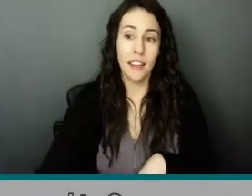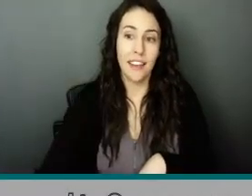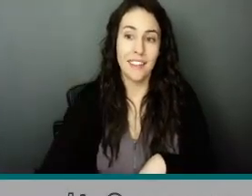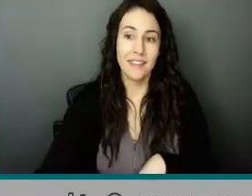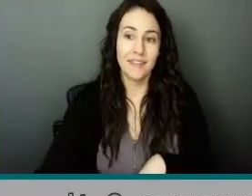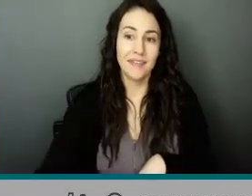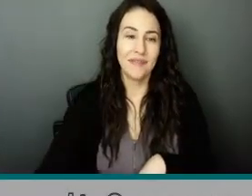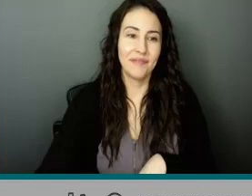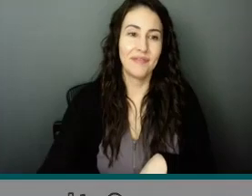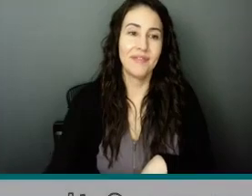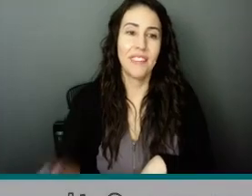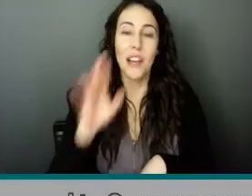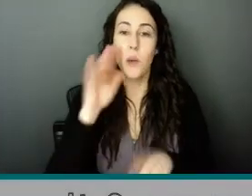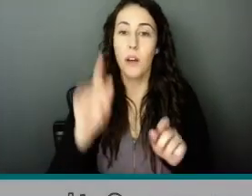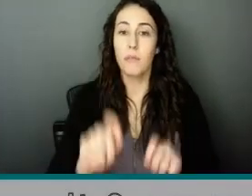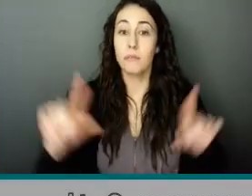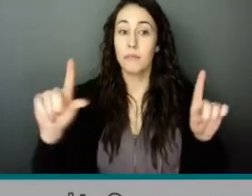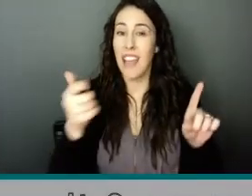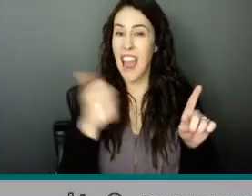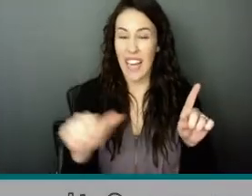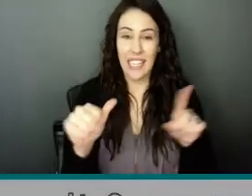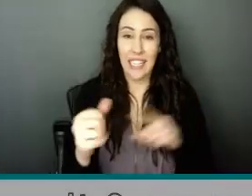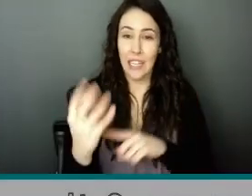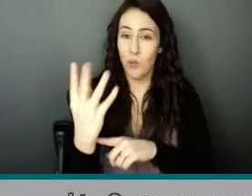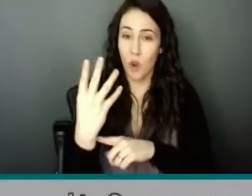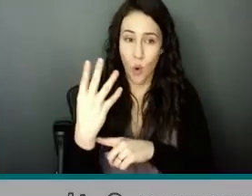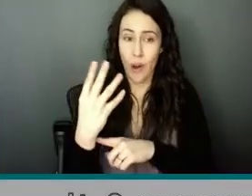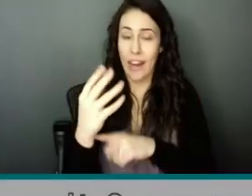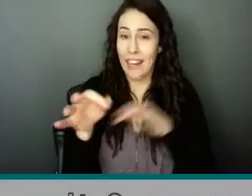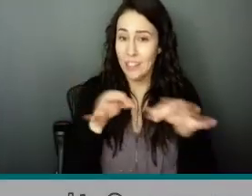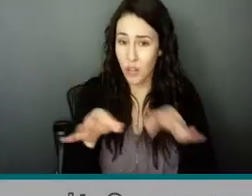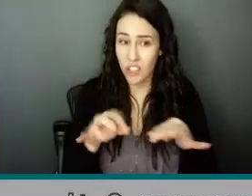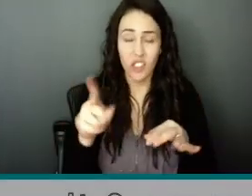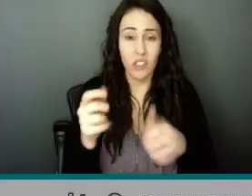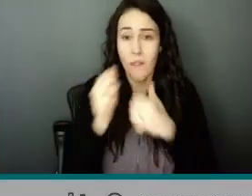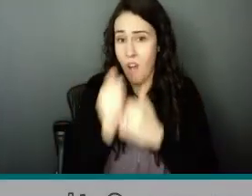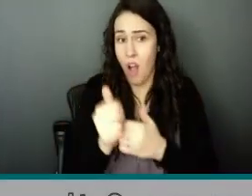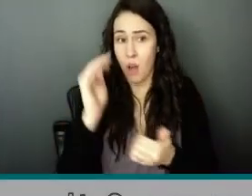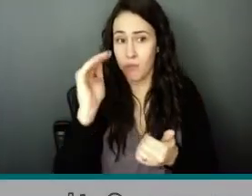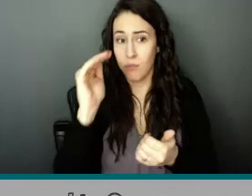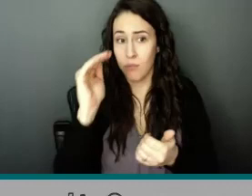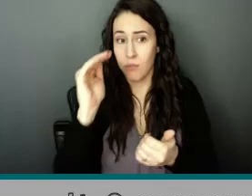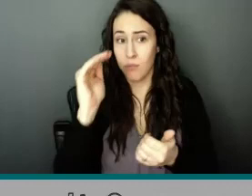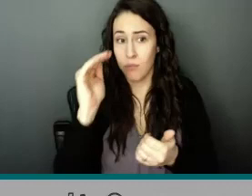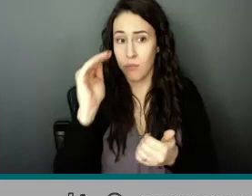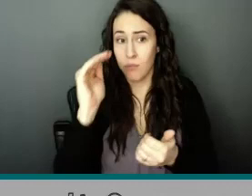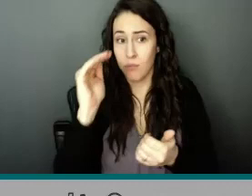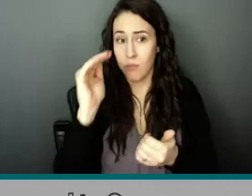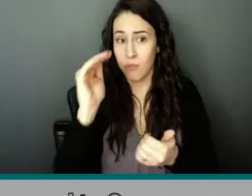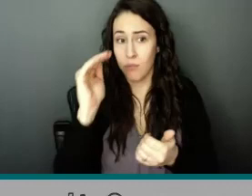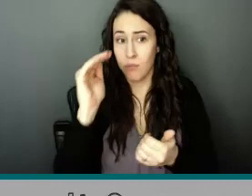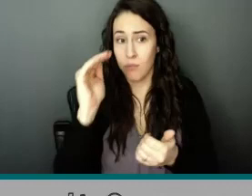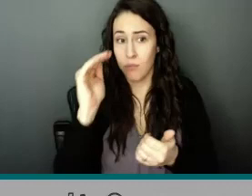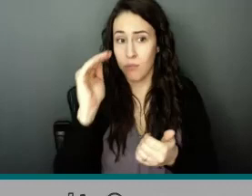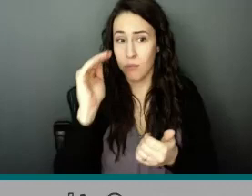It will pop up any recording instructions for them. Again, and they just follow the steps, so they can record directly into GoReact, so they don't have to worry about